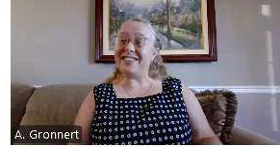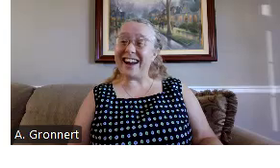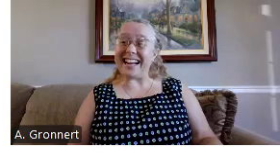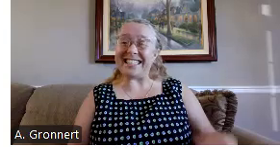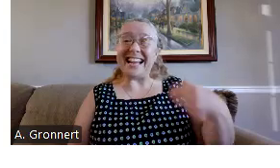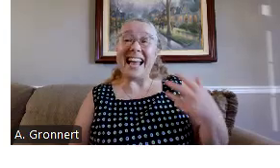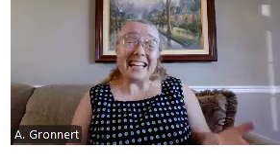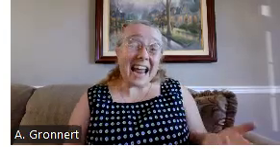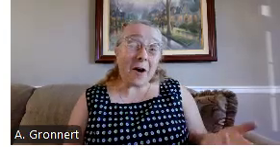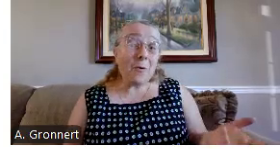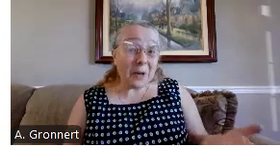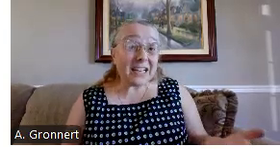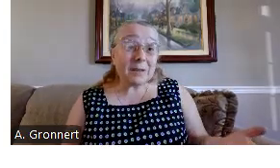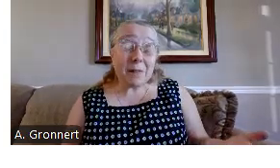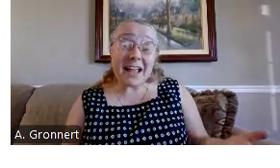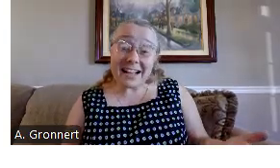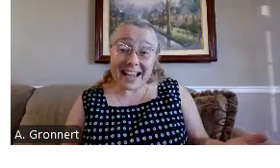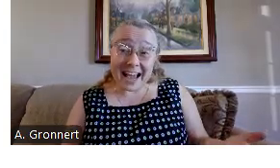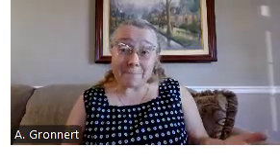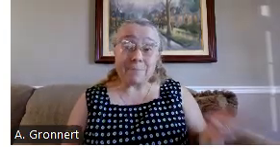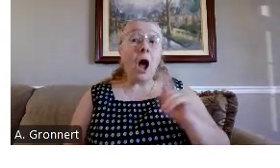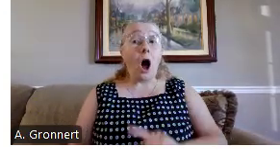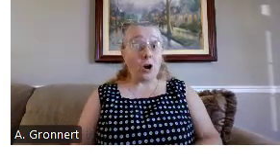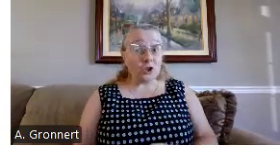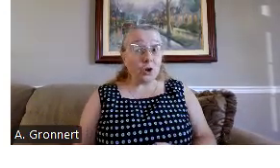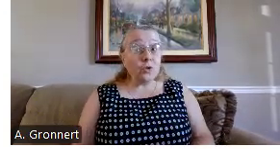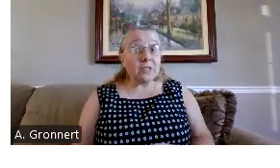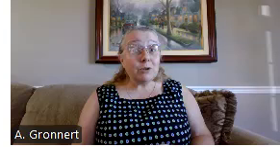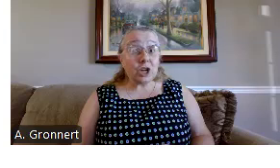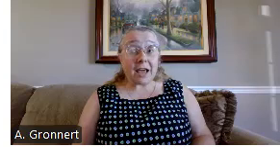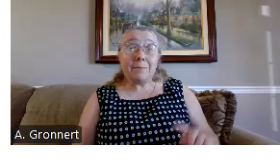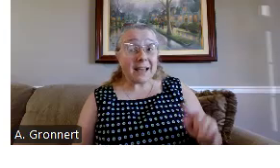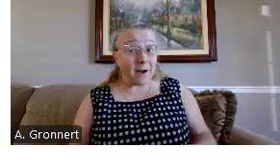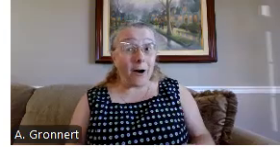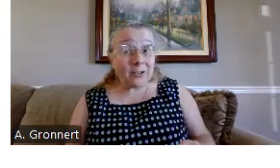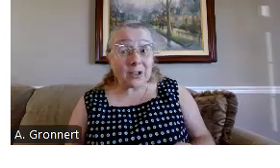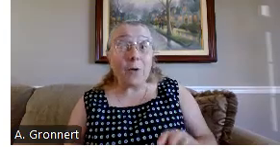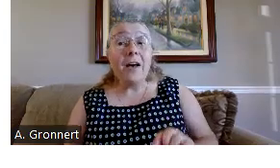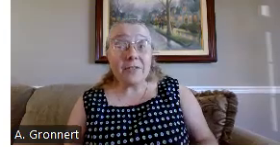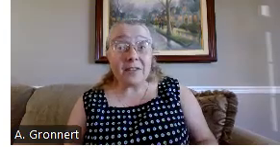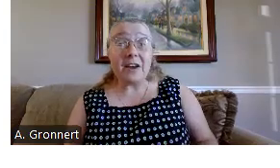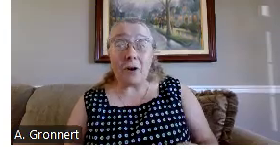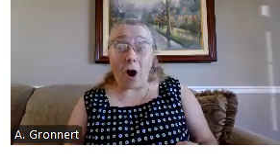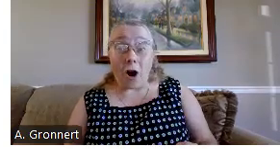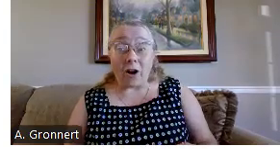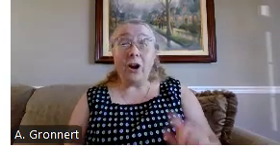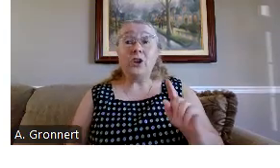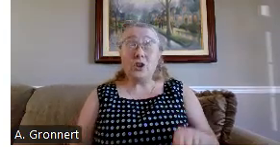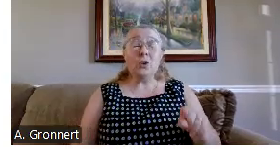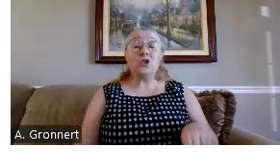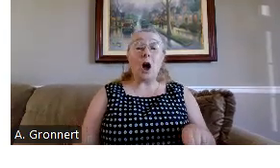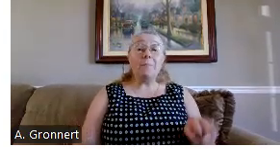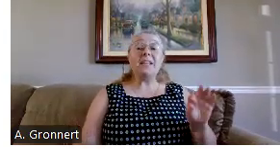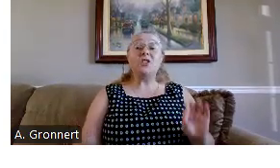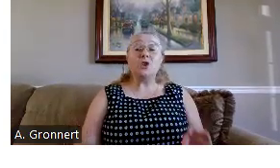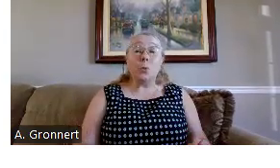that was great. Now we get to play a game. I'll show you some shapes and also the letter R.